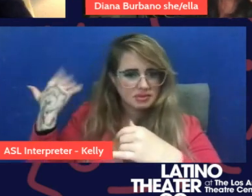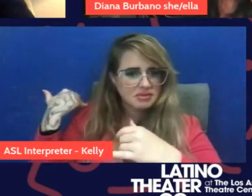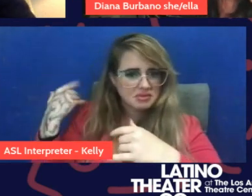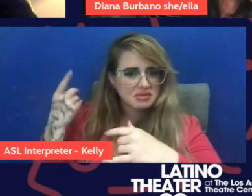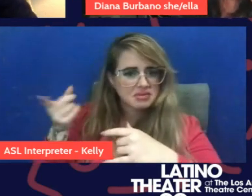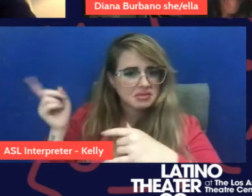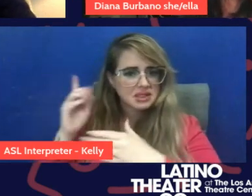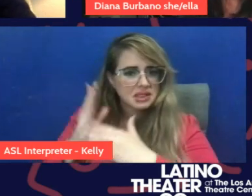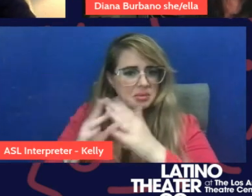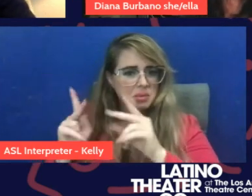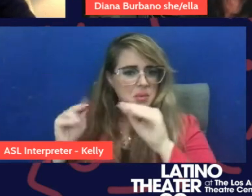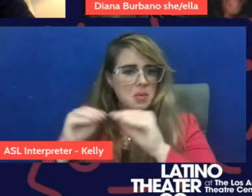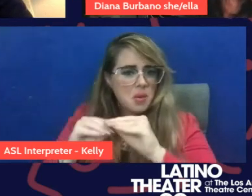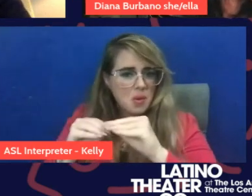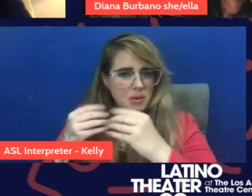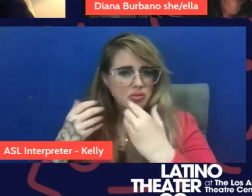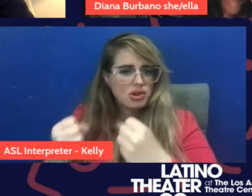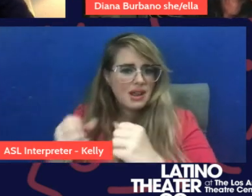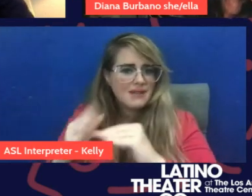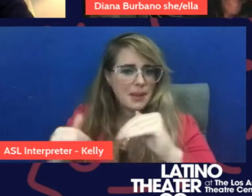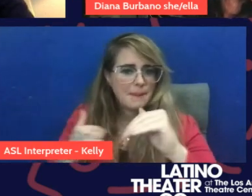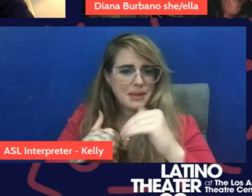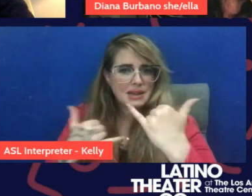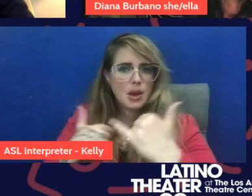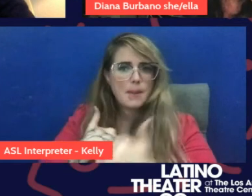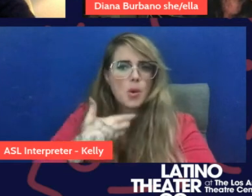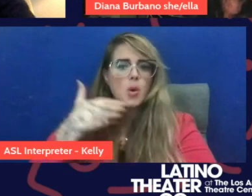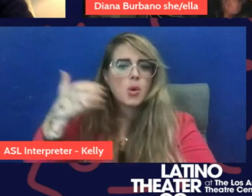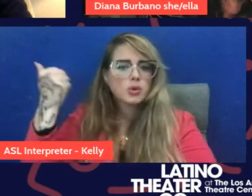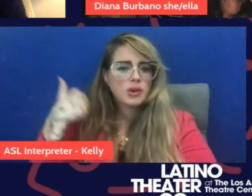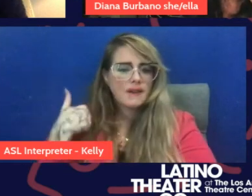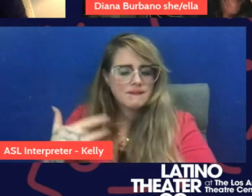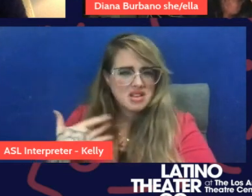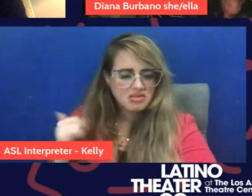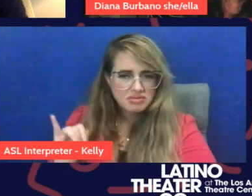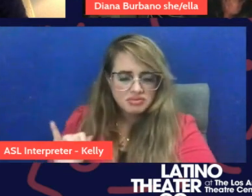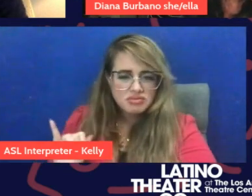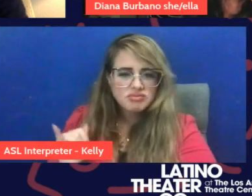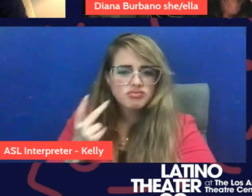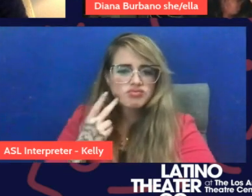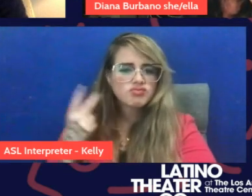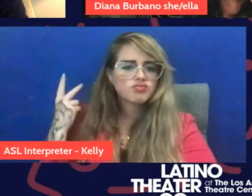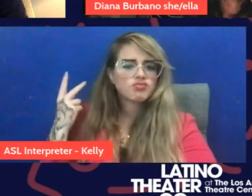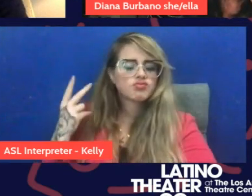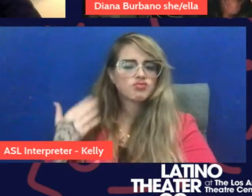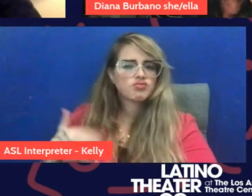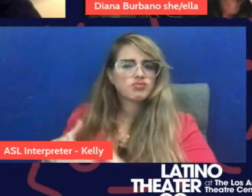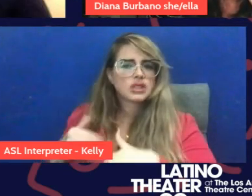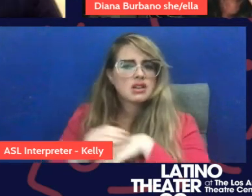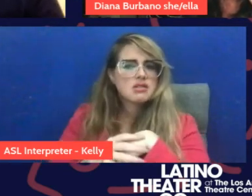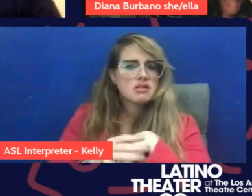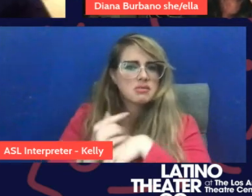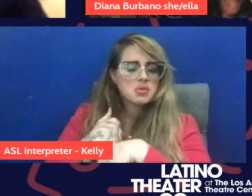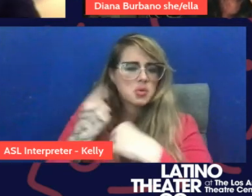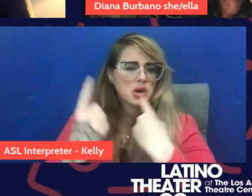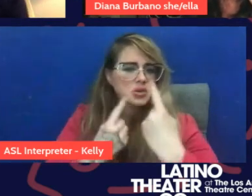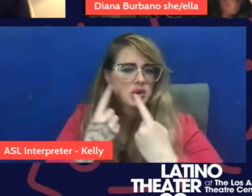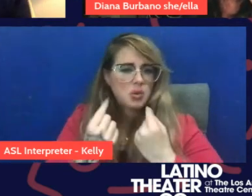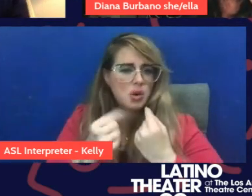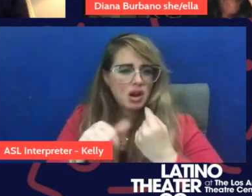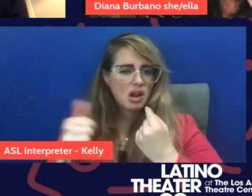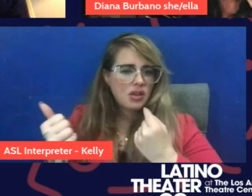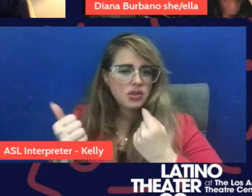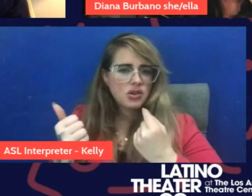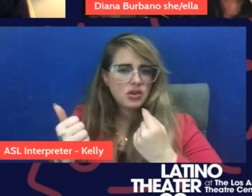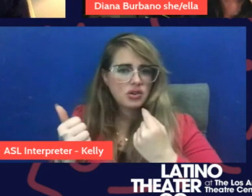am sometimes as I get older. And so, yeah, I wonder in what other capacities we